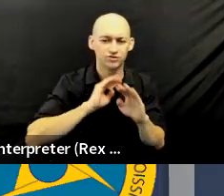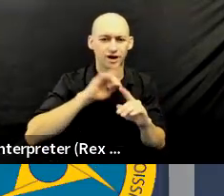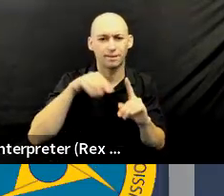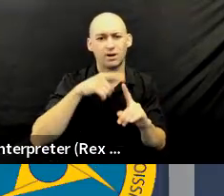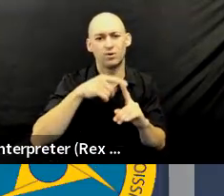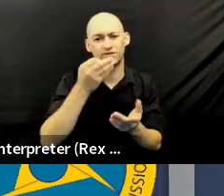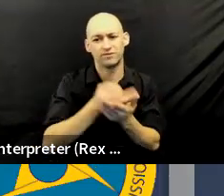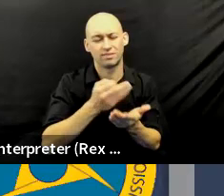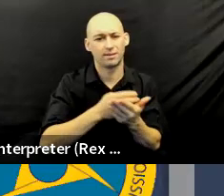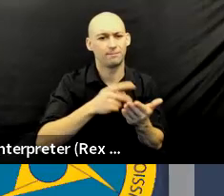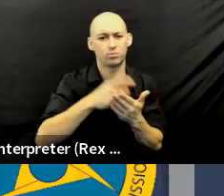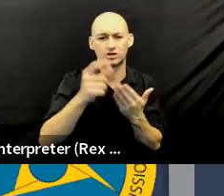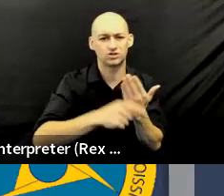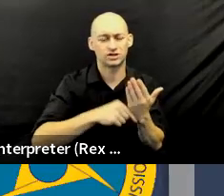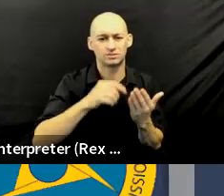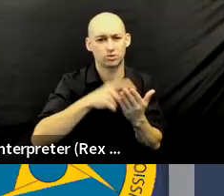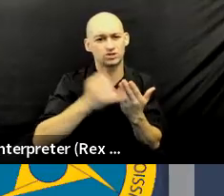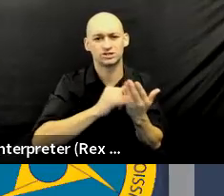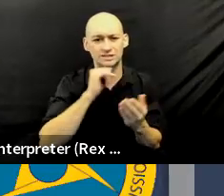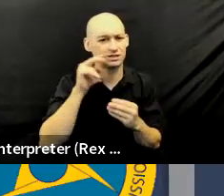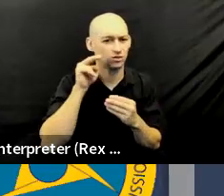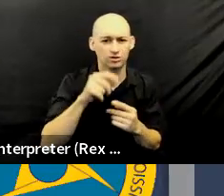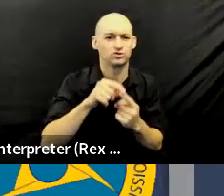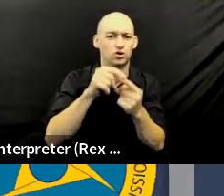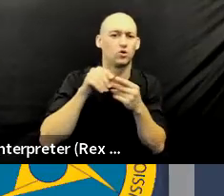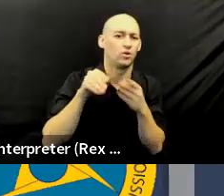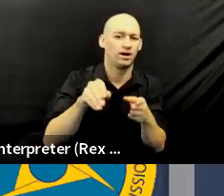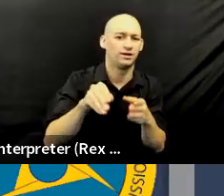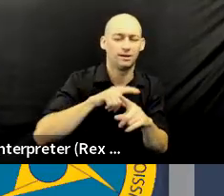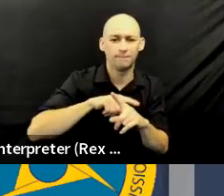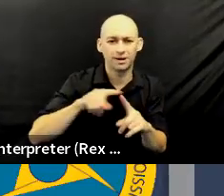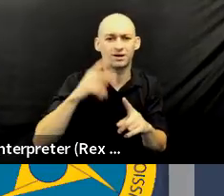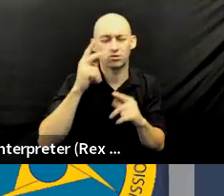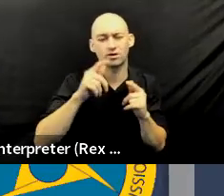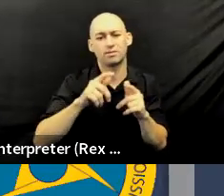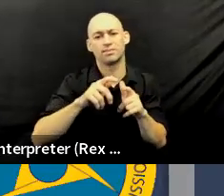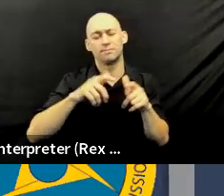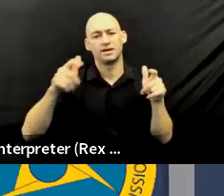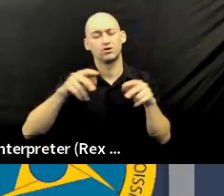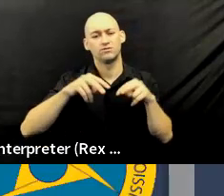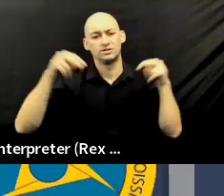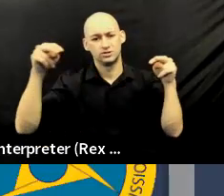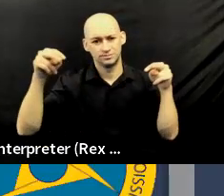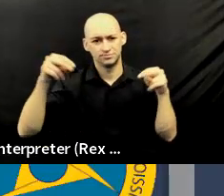that projects don't look a certain way. But when you look at the bigger vision, the impact that we're